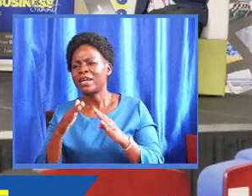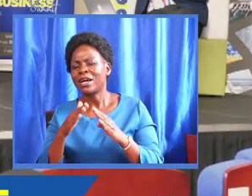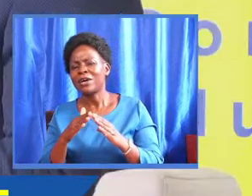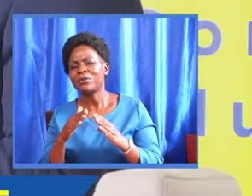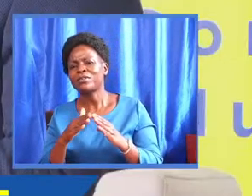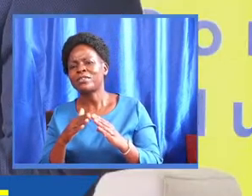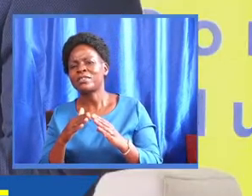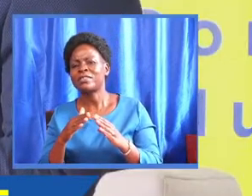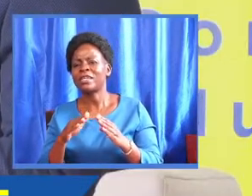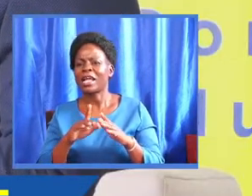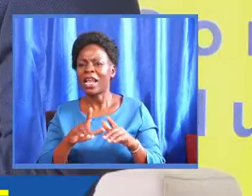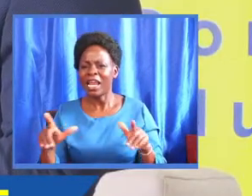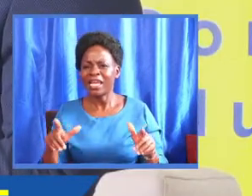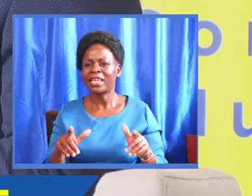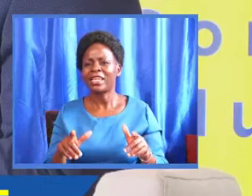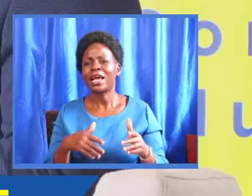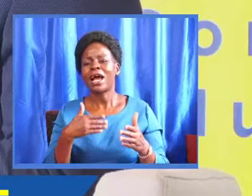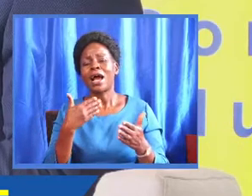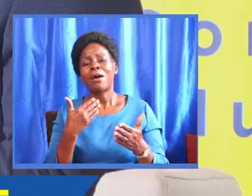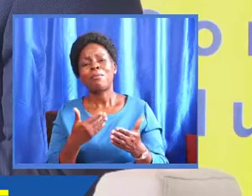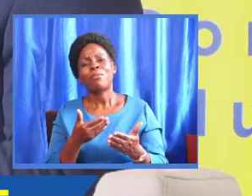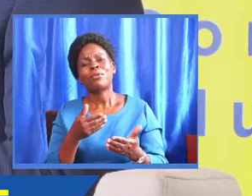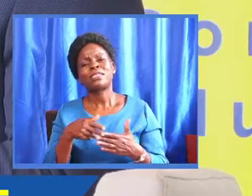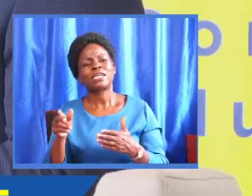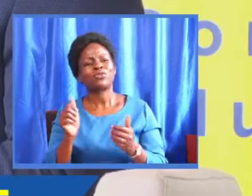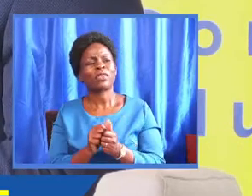with? Is there a blueprint for that?